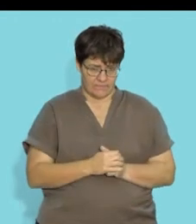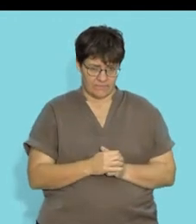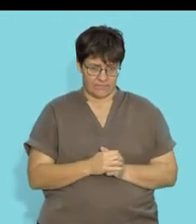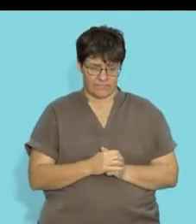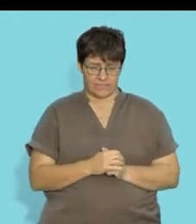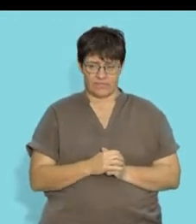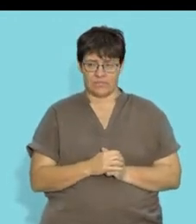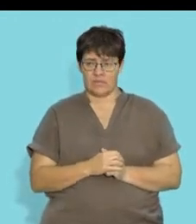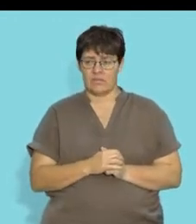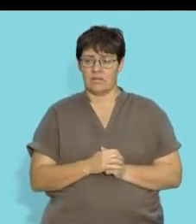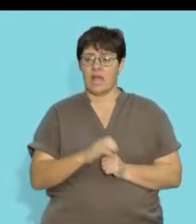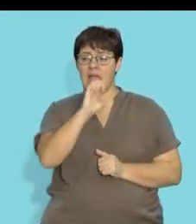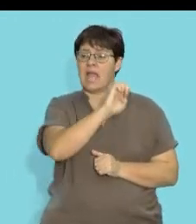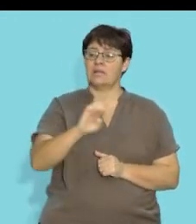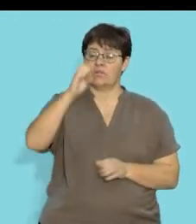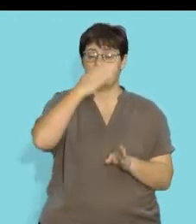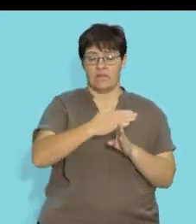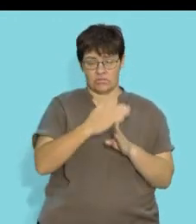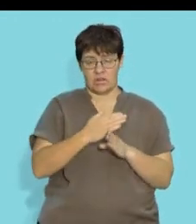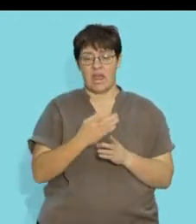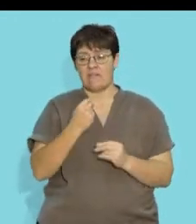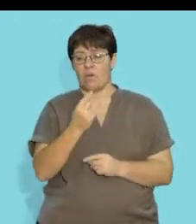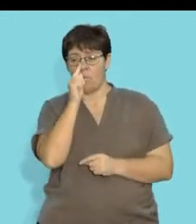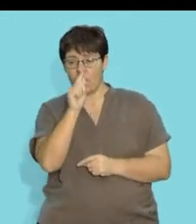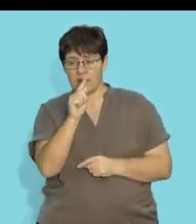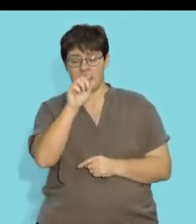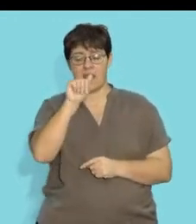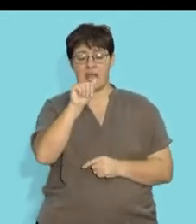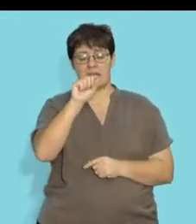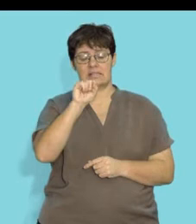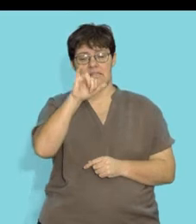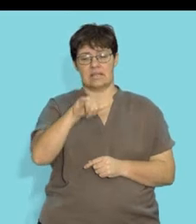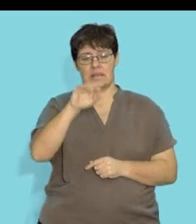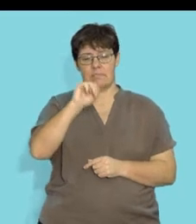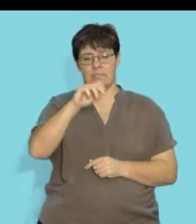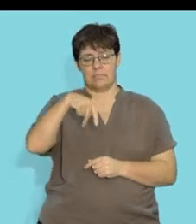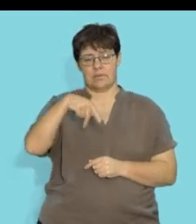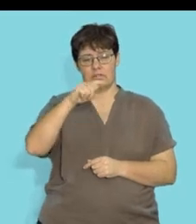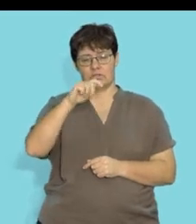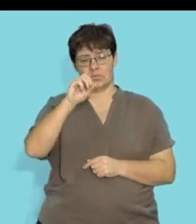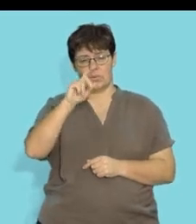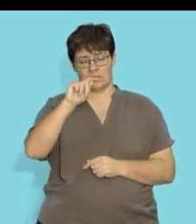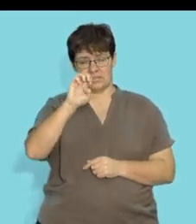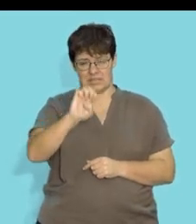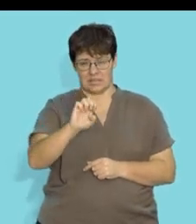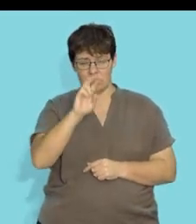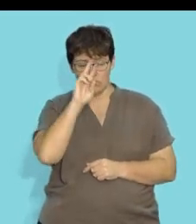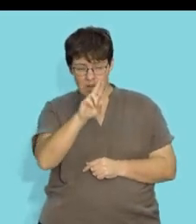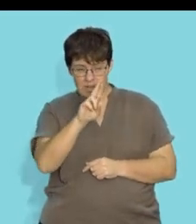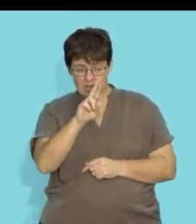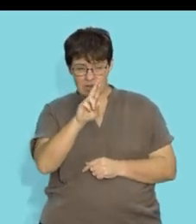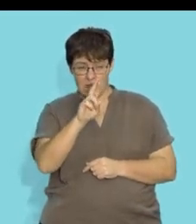right? And then the exponential function has one asymptote. Now, if you remember correctly, whenever we look